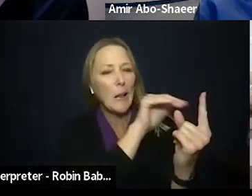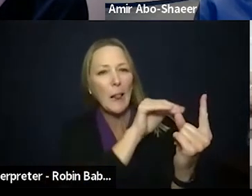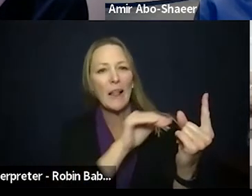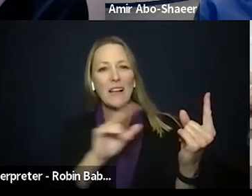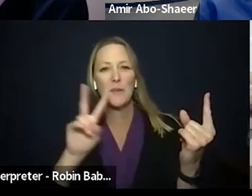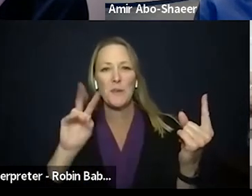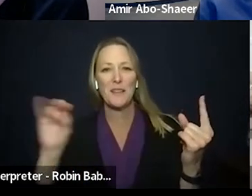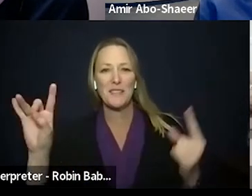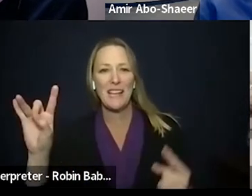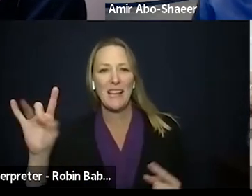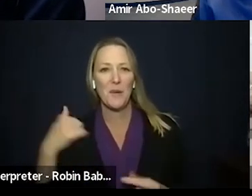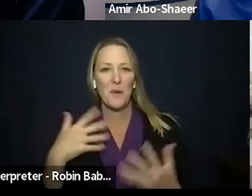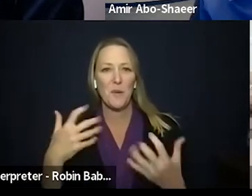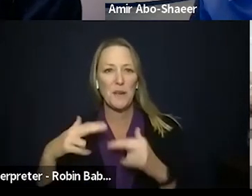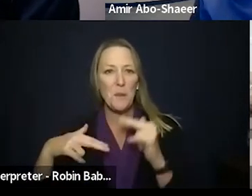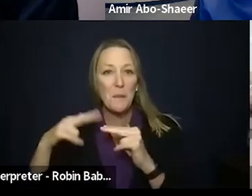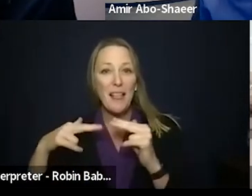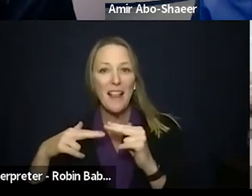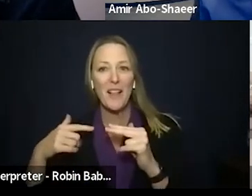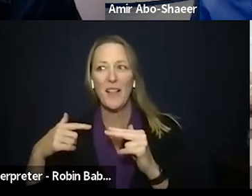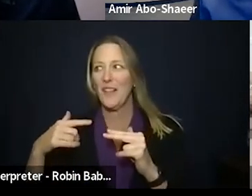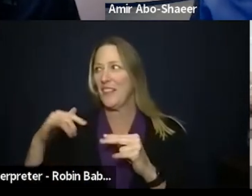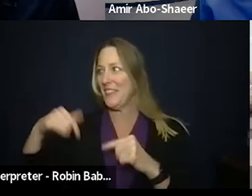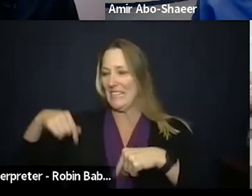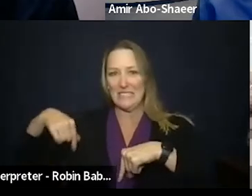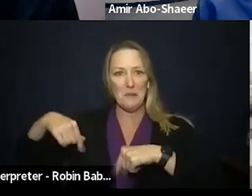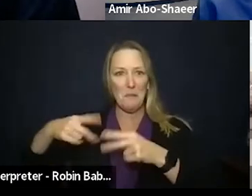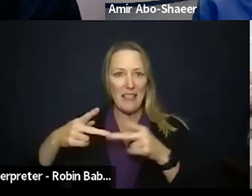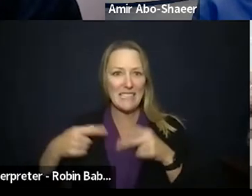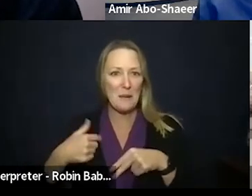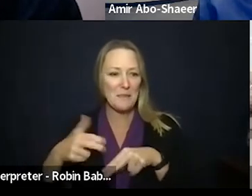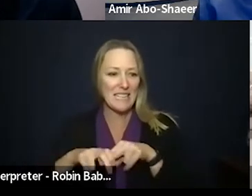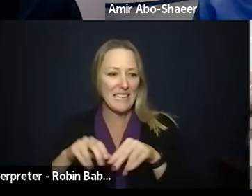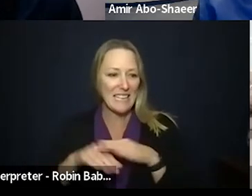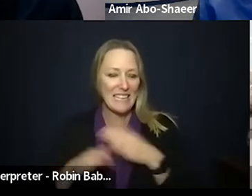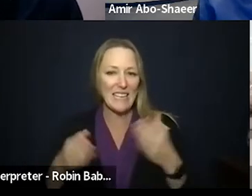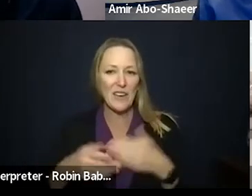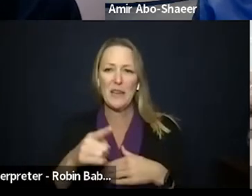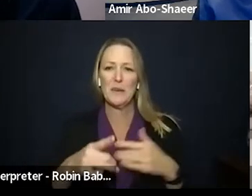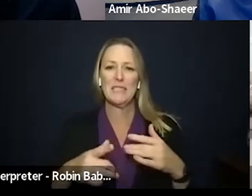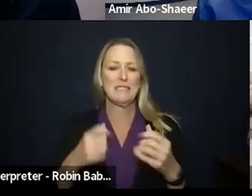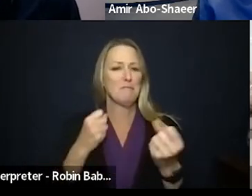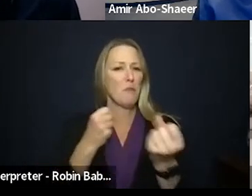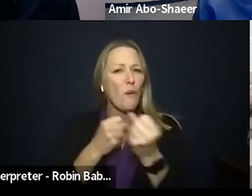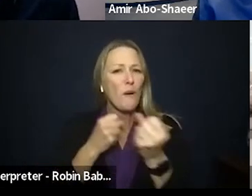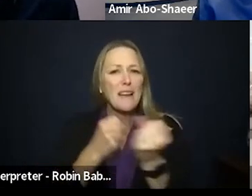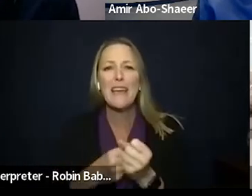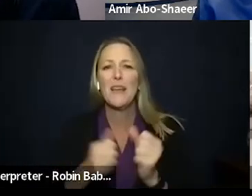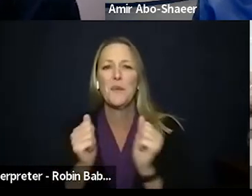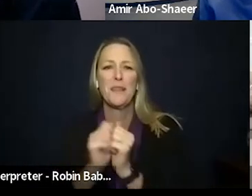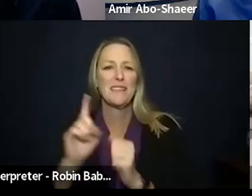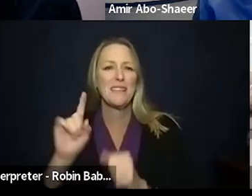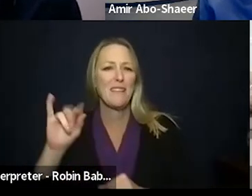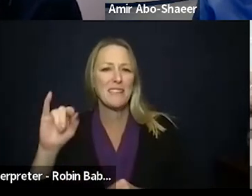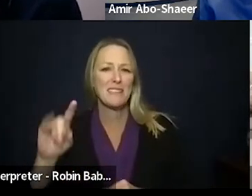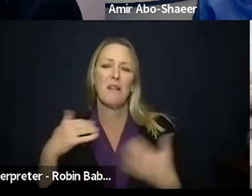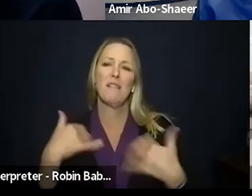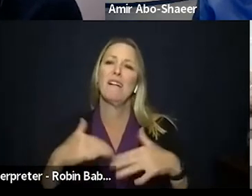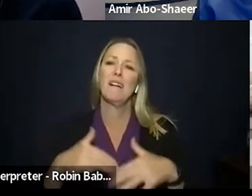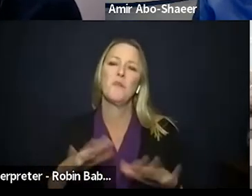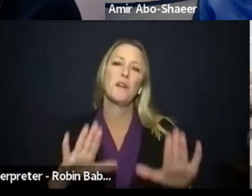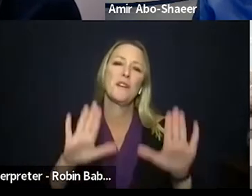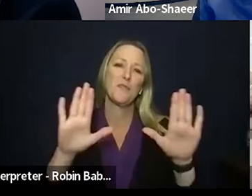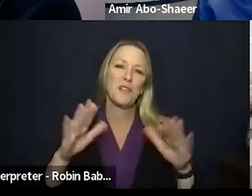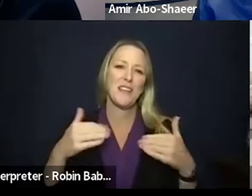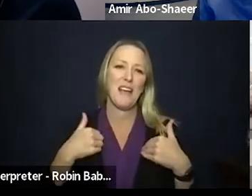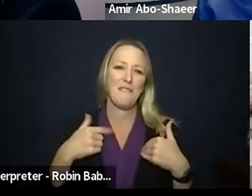when we were going to build the building i'm sitting in right now and he was like super supportive along with brian sarvis so dave it's great to have you back looking forward